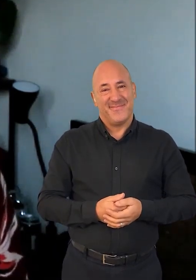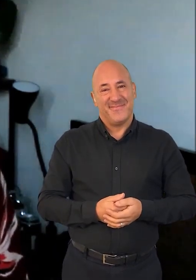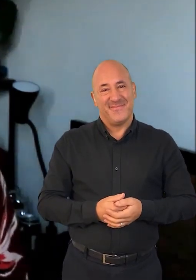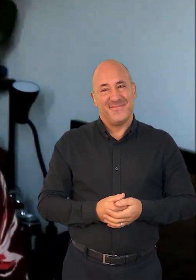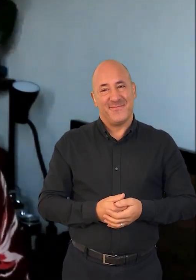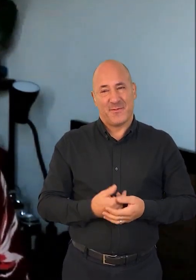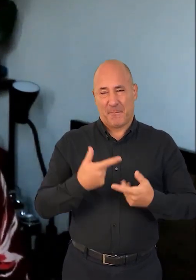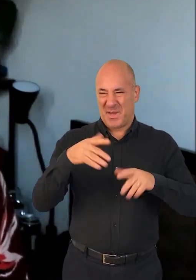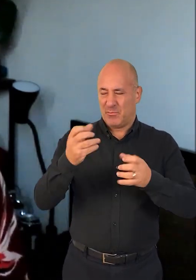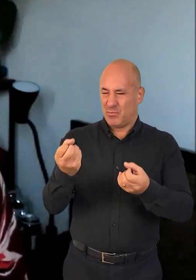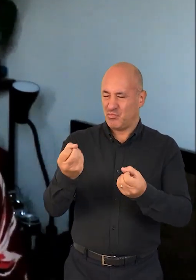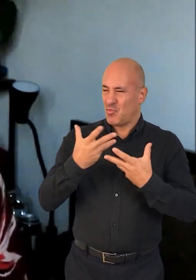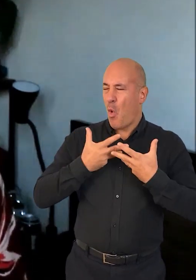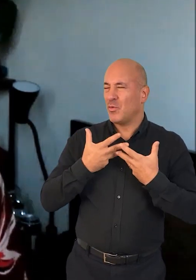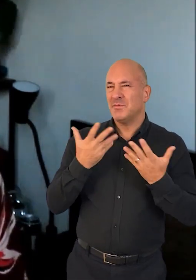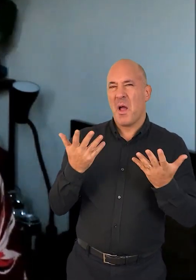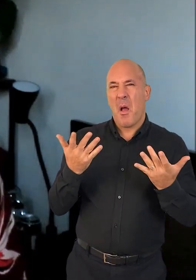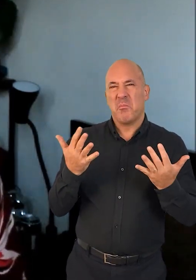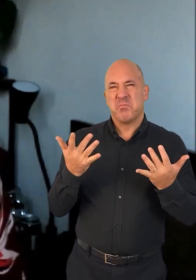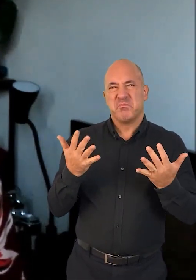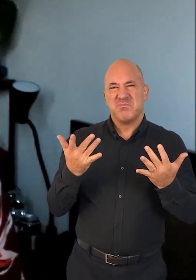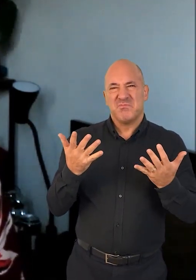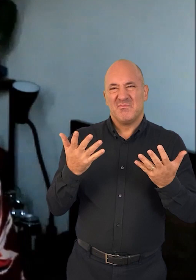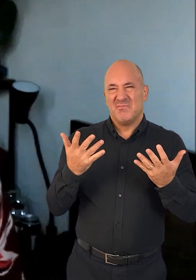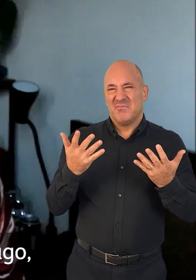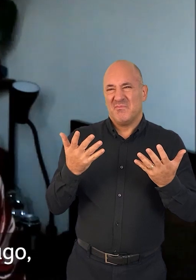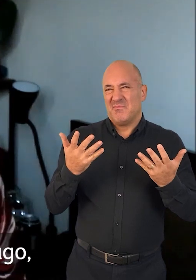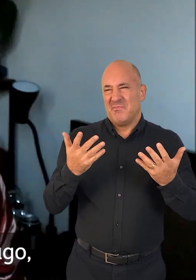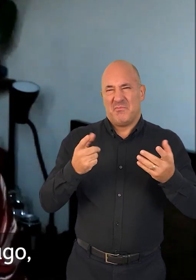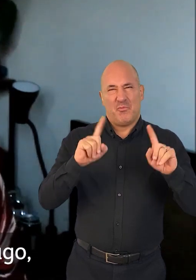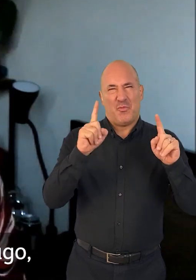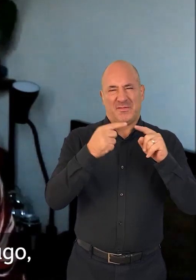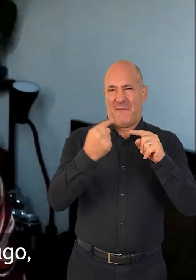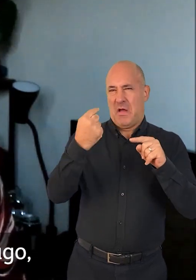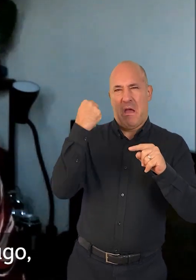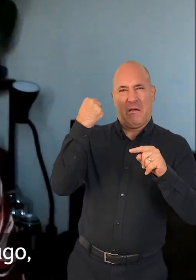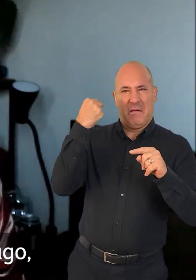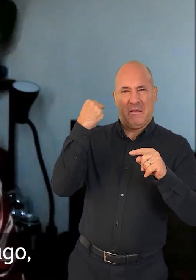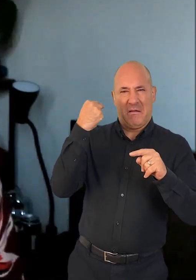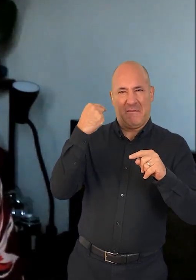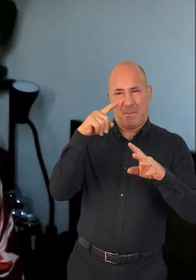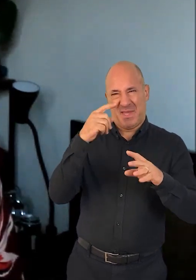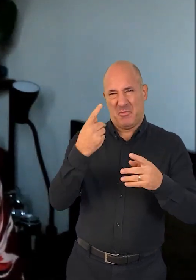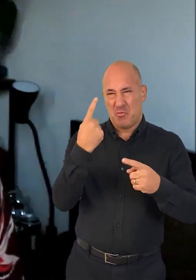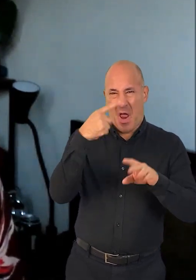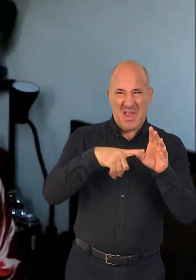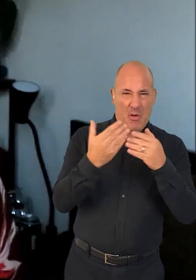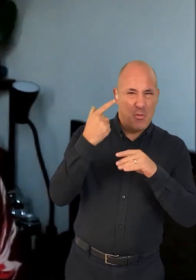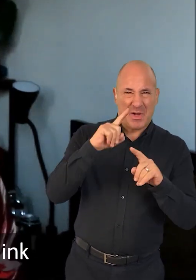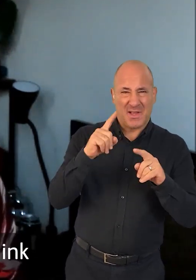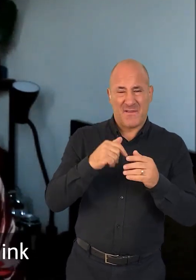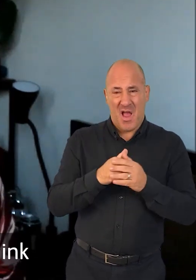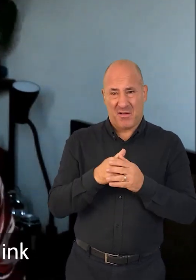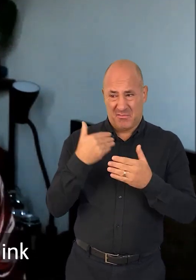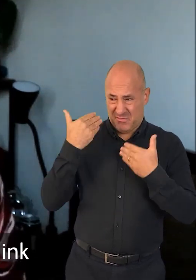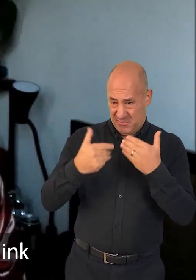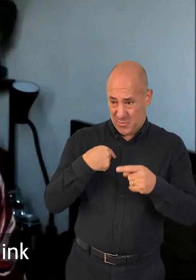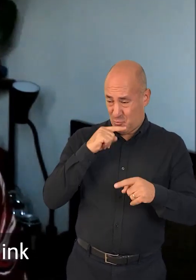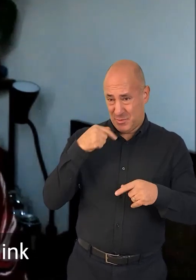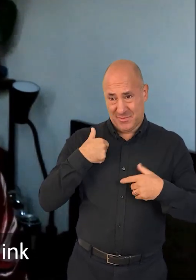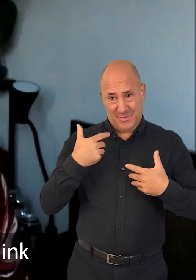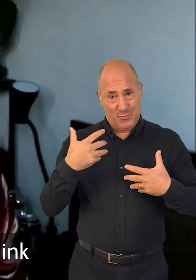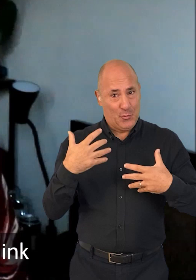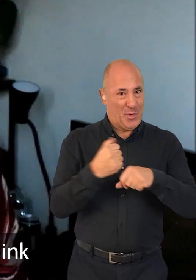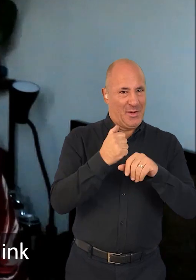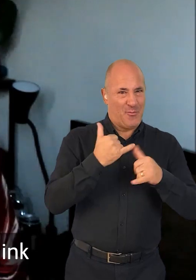here. If you had told me, I don't know, any amount of months ago, but if you'd have told me a year ago that this